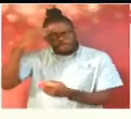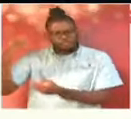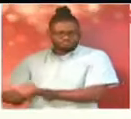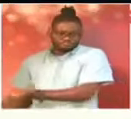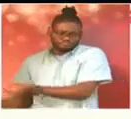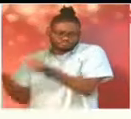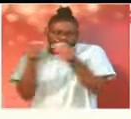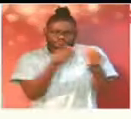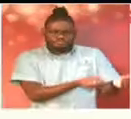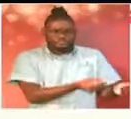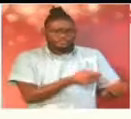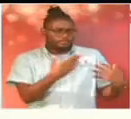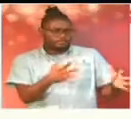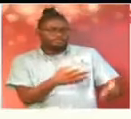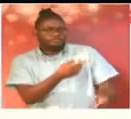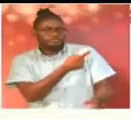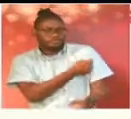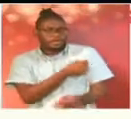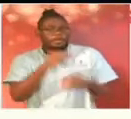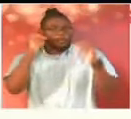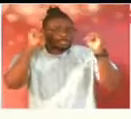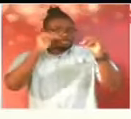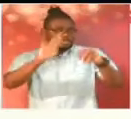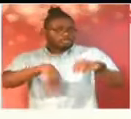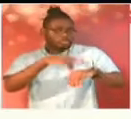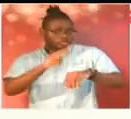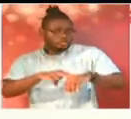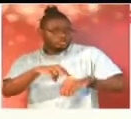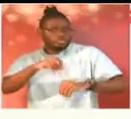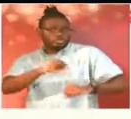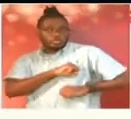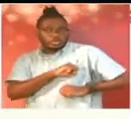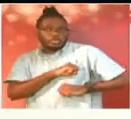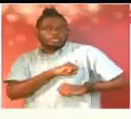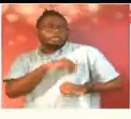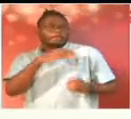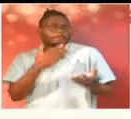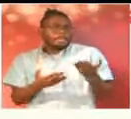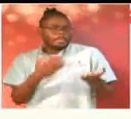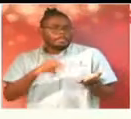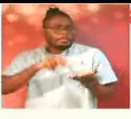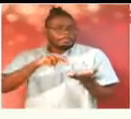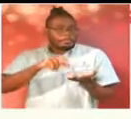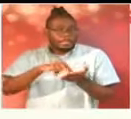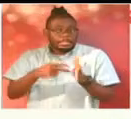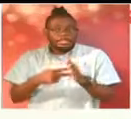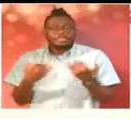And it is expected that their distribution of those vaccines should begin today.